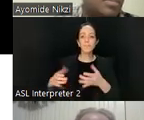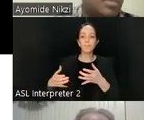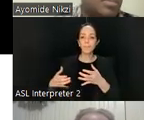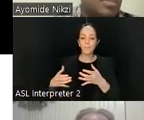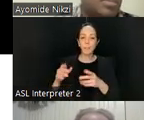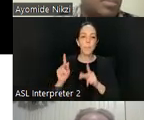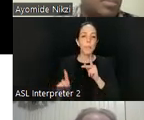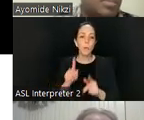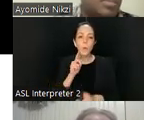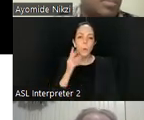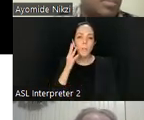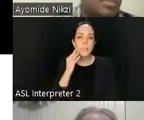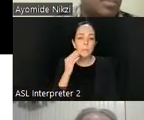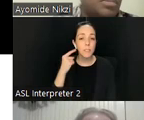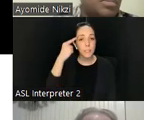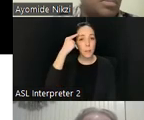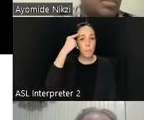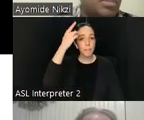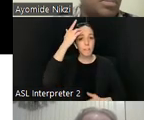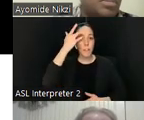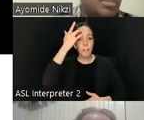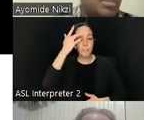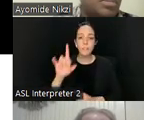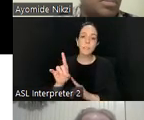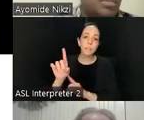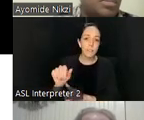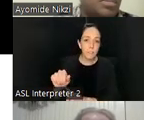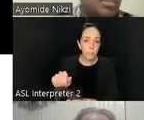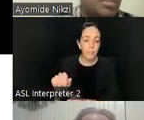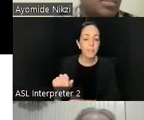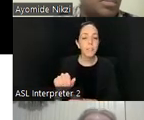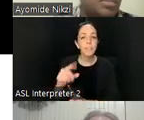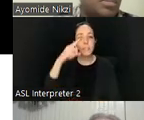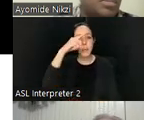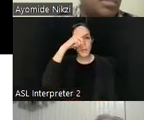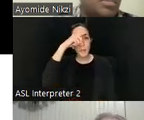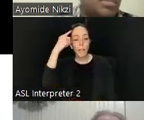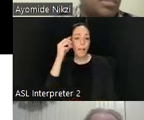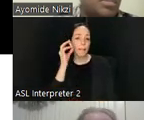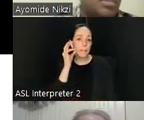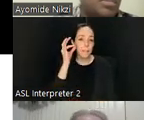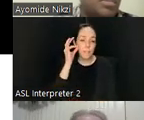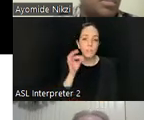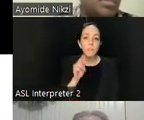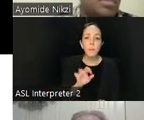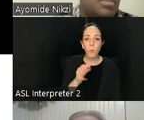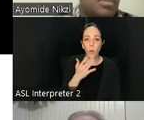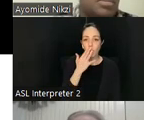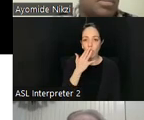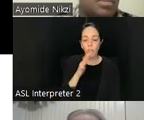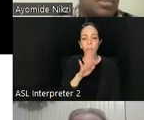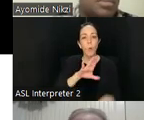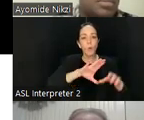people experiencing mental illness, people with disabilities, Black, Indigenous, and people of color.